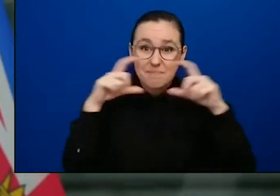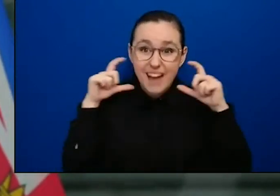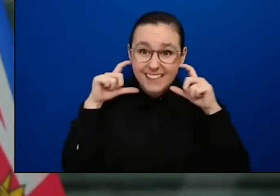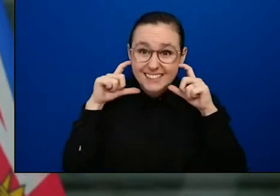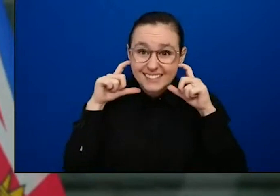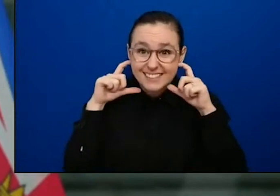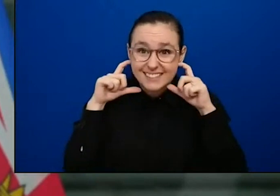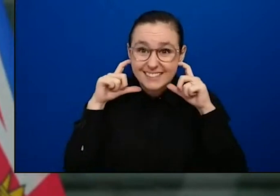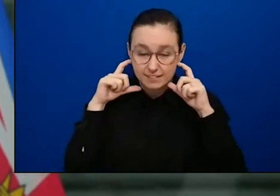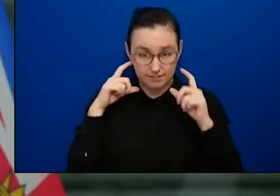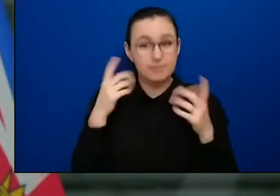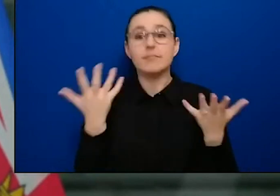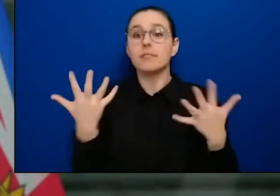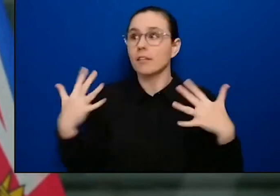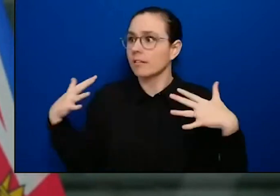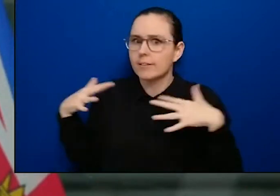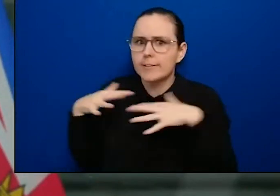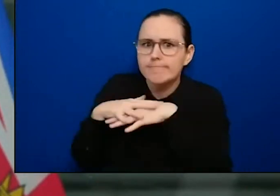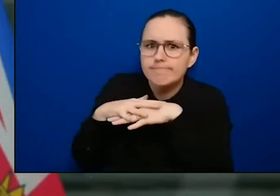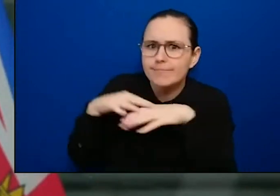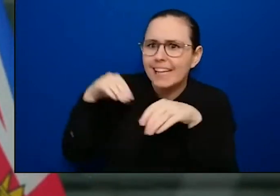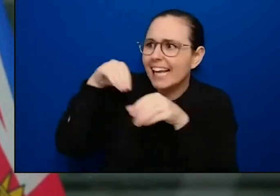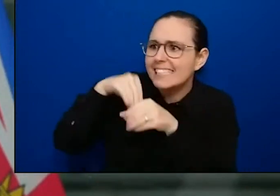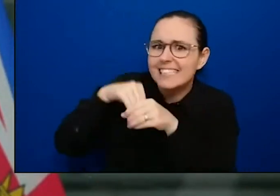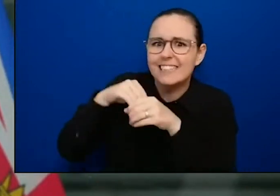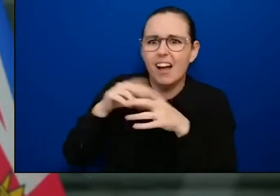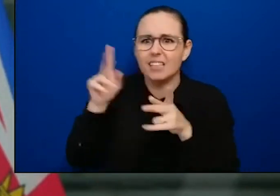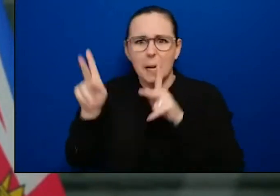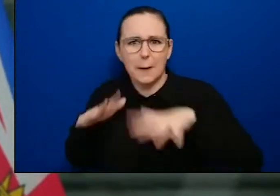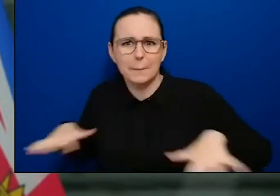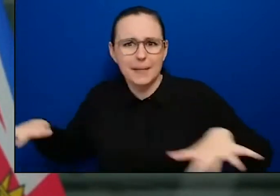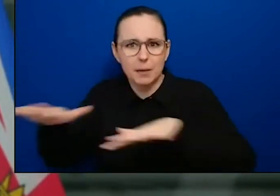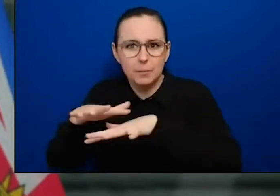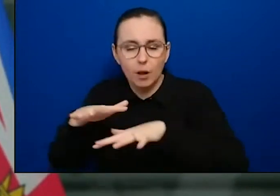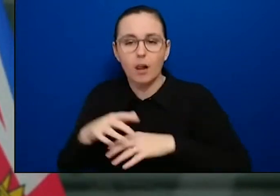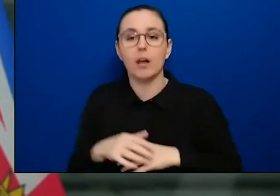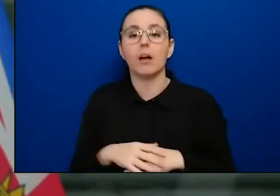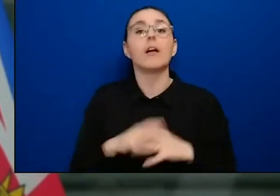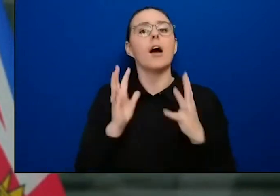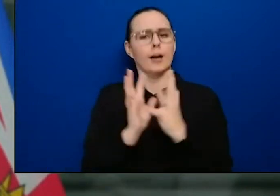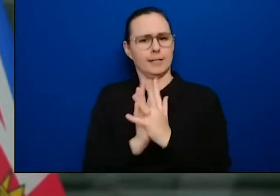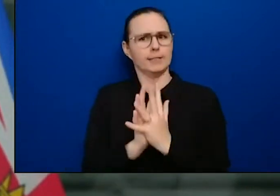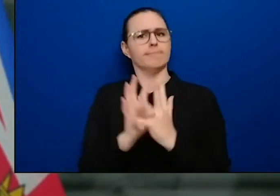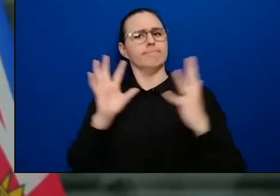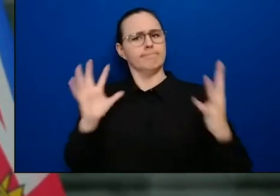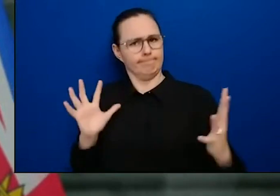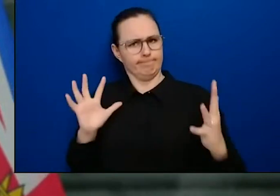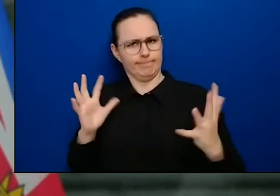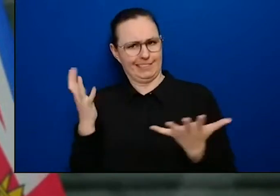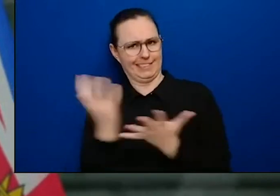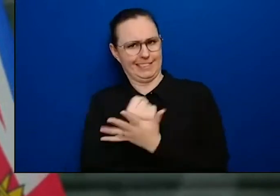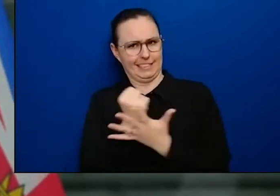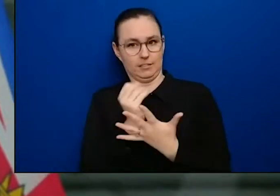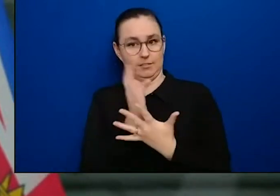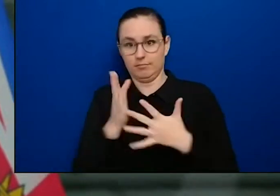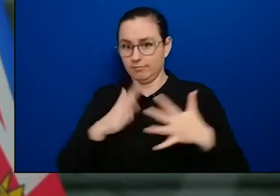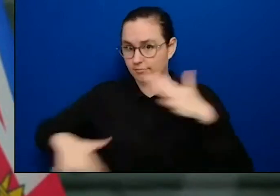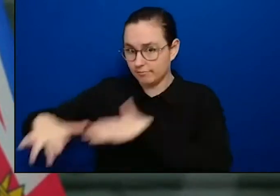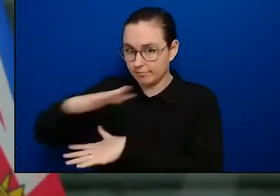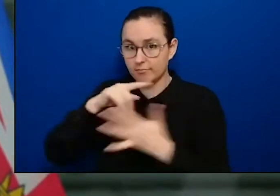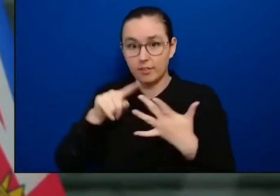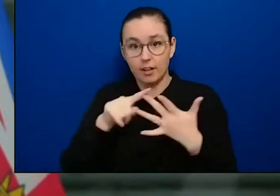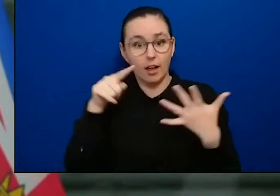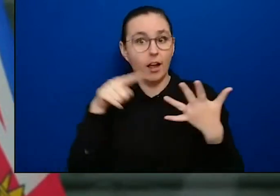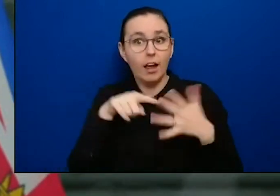physical distancing, limiting our gathering sizes, especially when they're indoors, and good